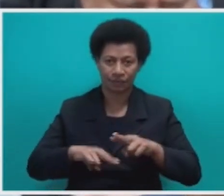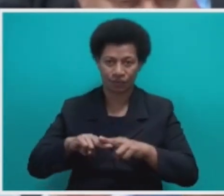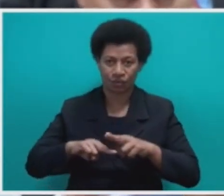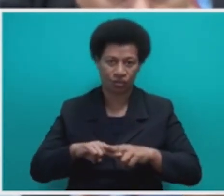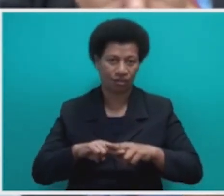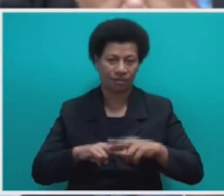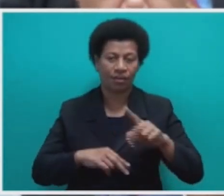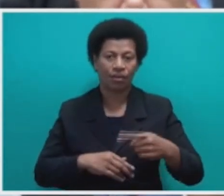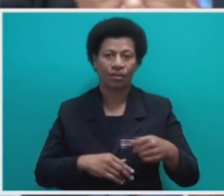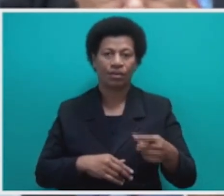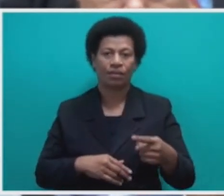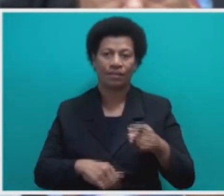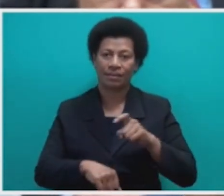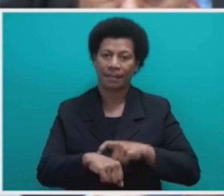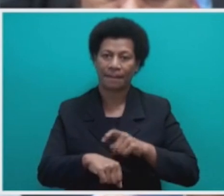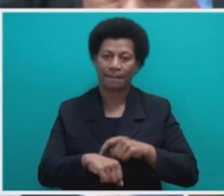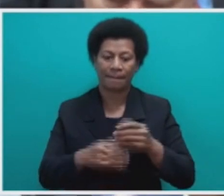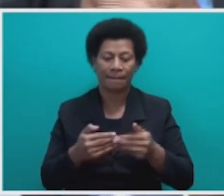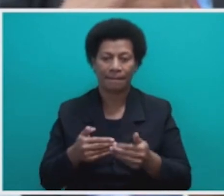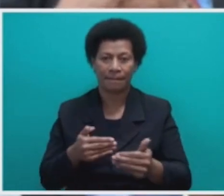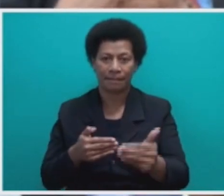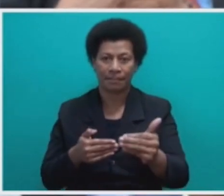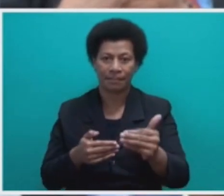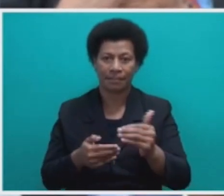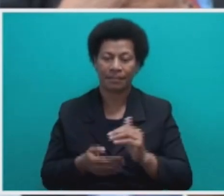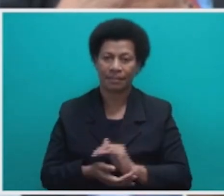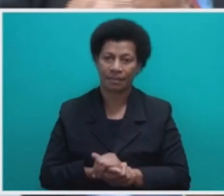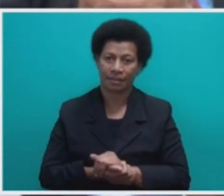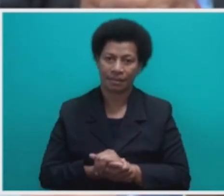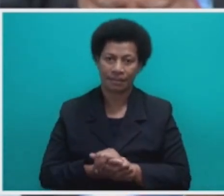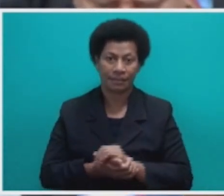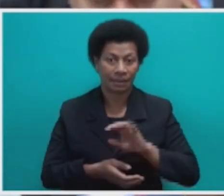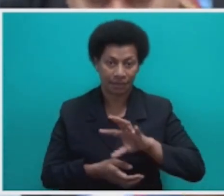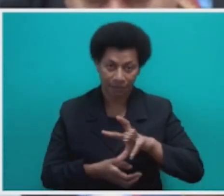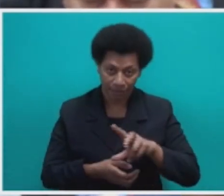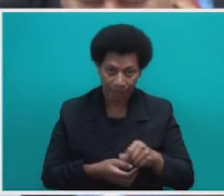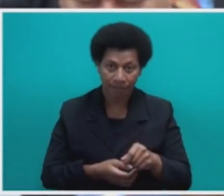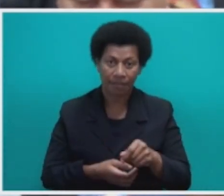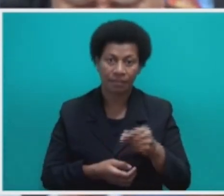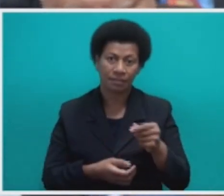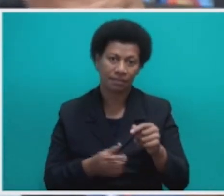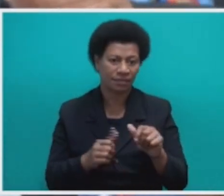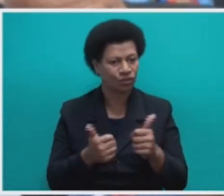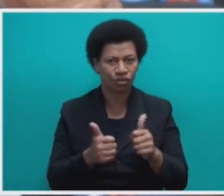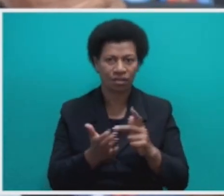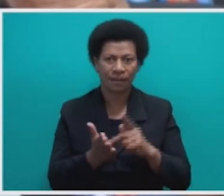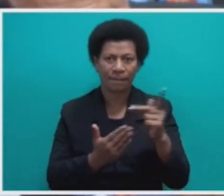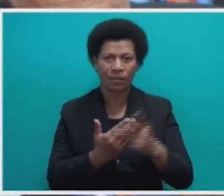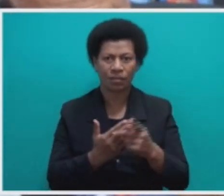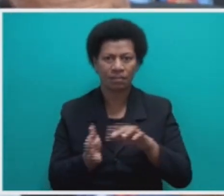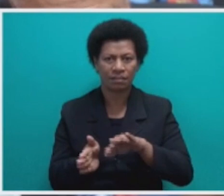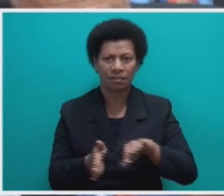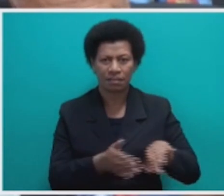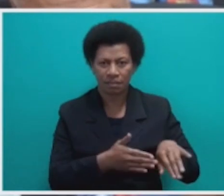continued over a period of time. Some, however, have been gradually phased out, and the subsequent